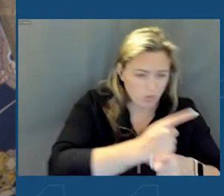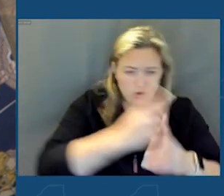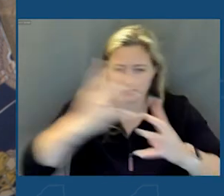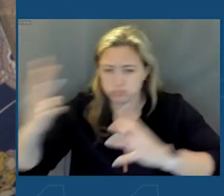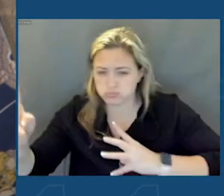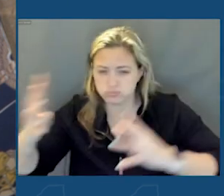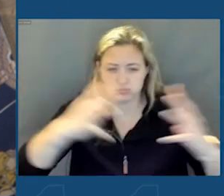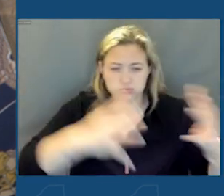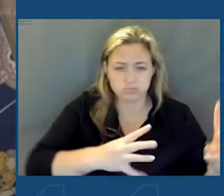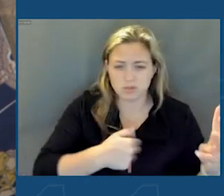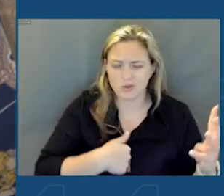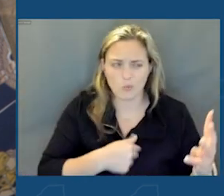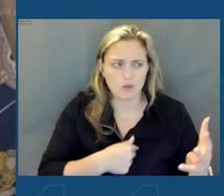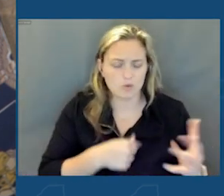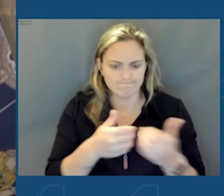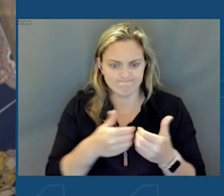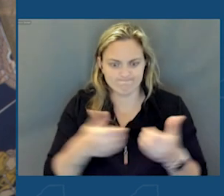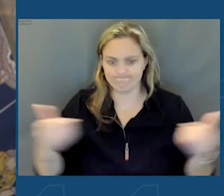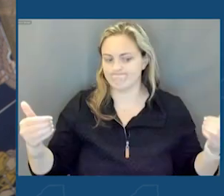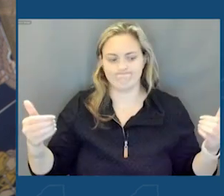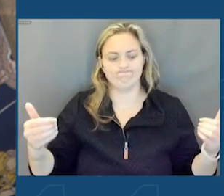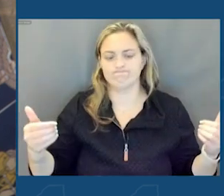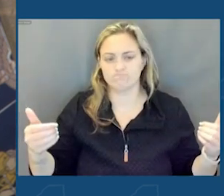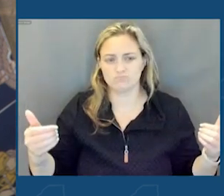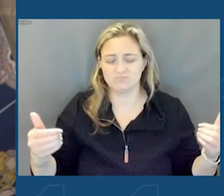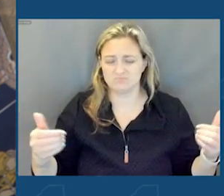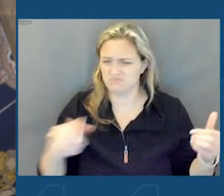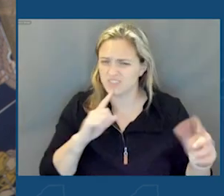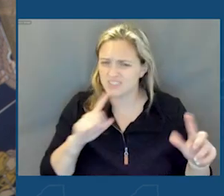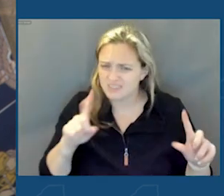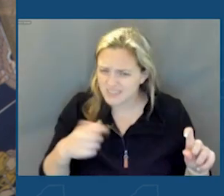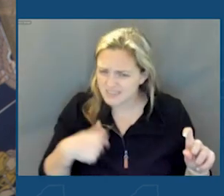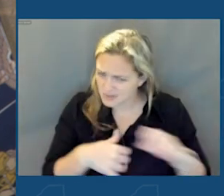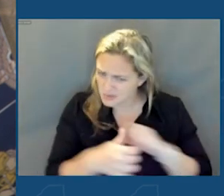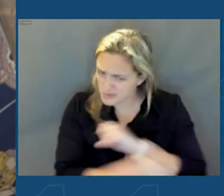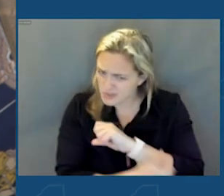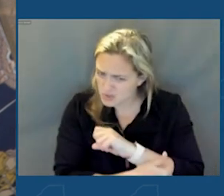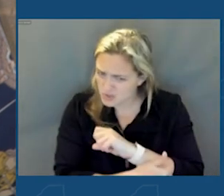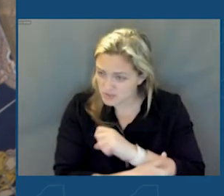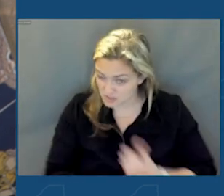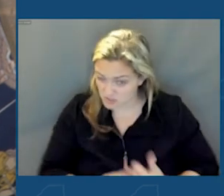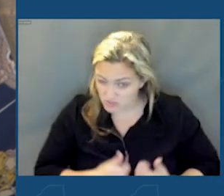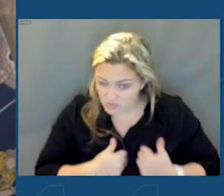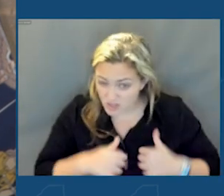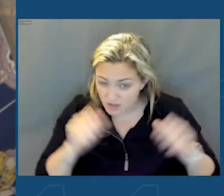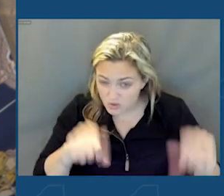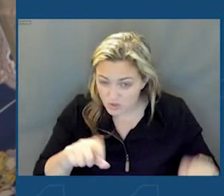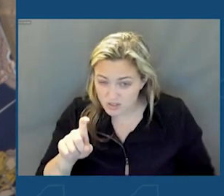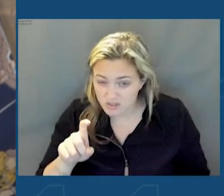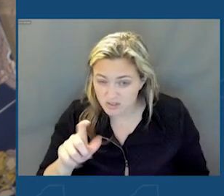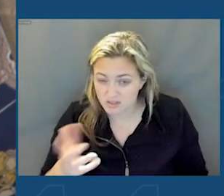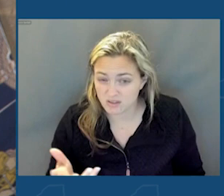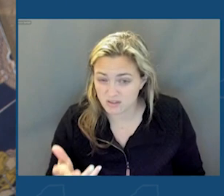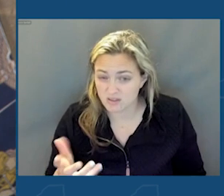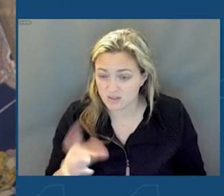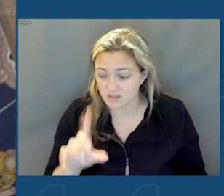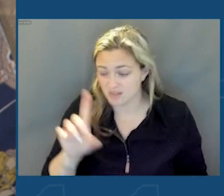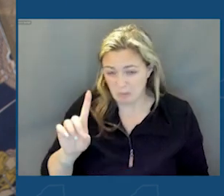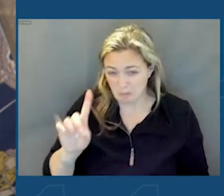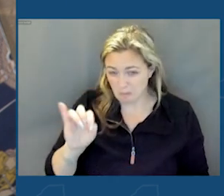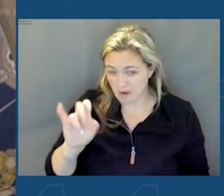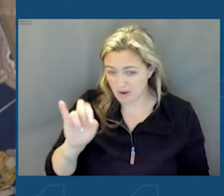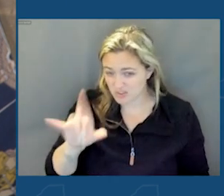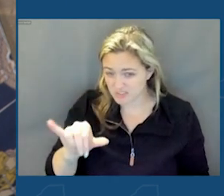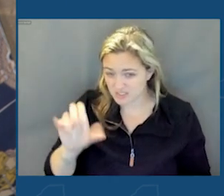were so divided as a country. It was really a test whether or not we would survive this great experiment known as democracy, the one